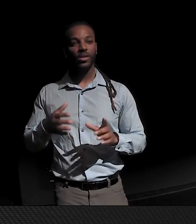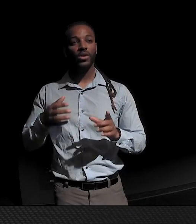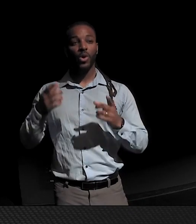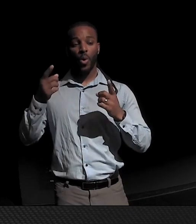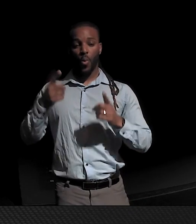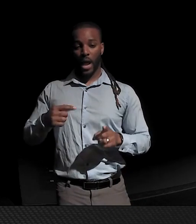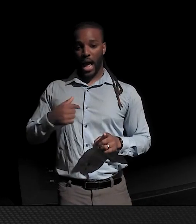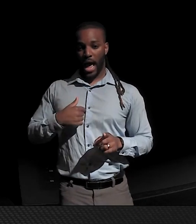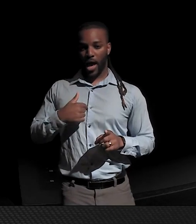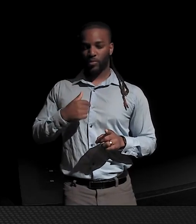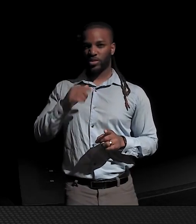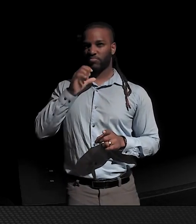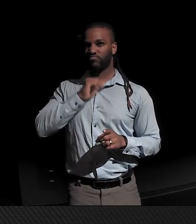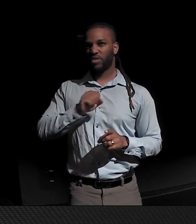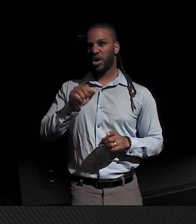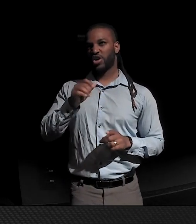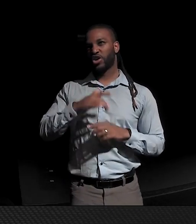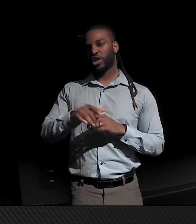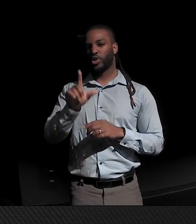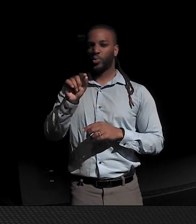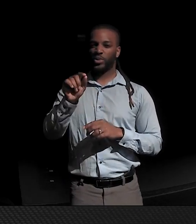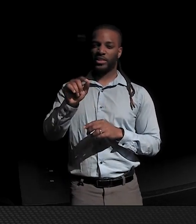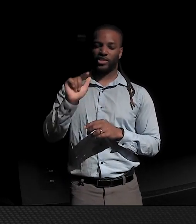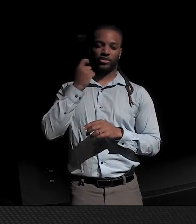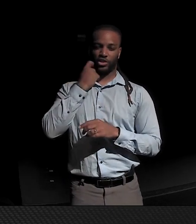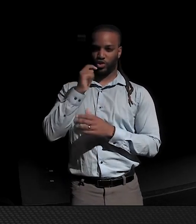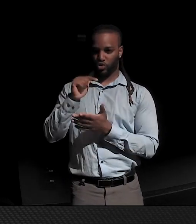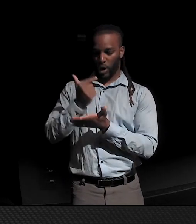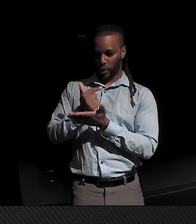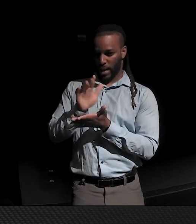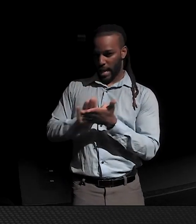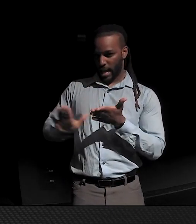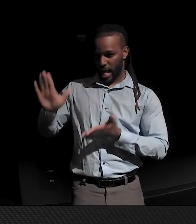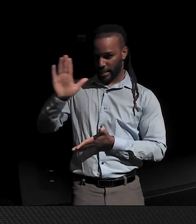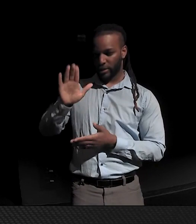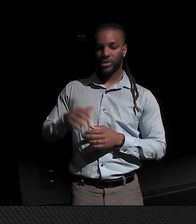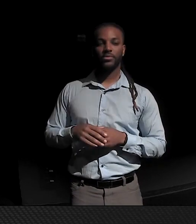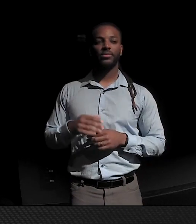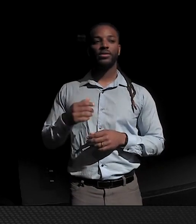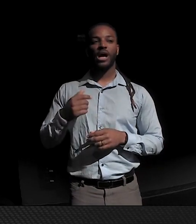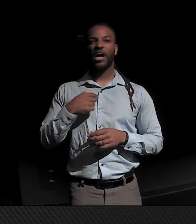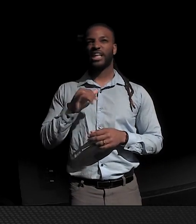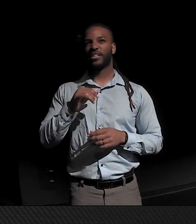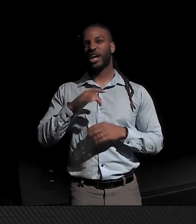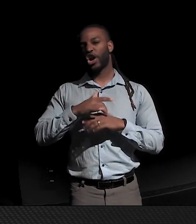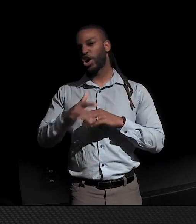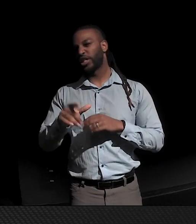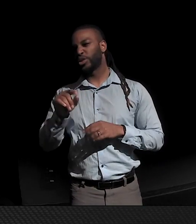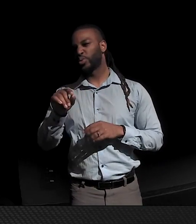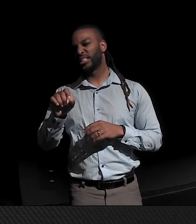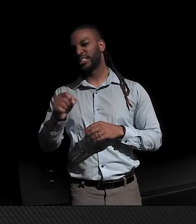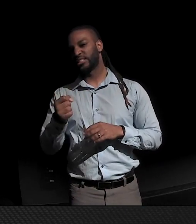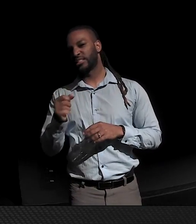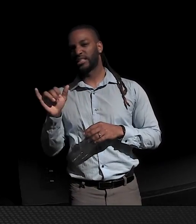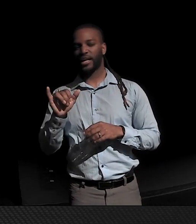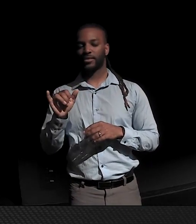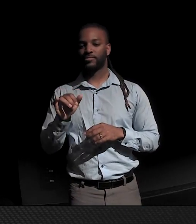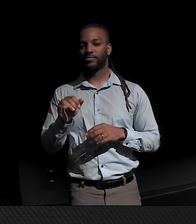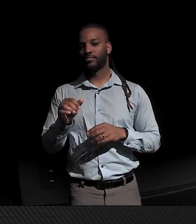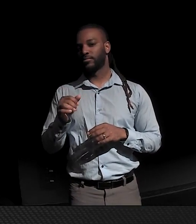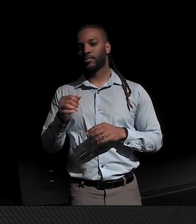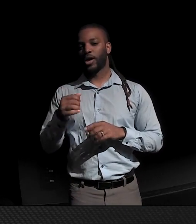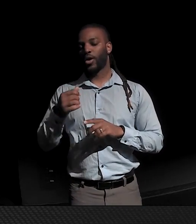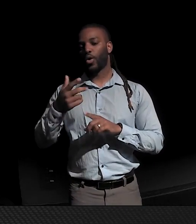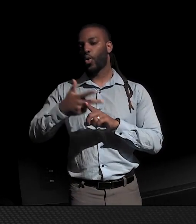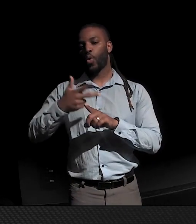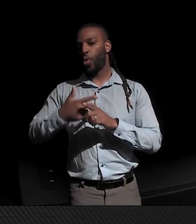When I was in my early 20s and graduated college, I was in that like early 20s, like quarter life